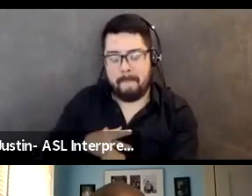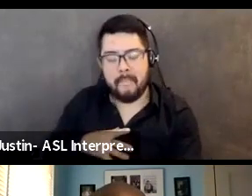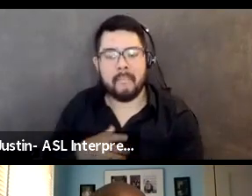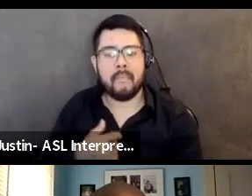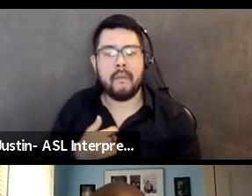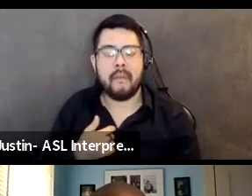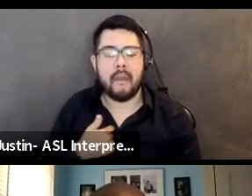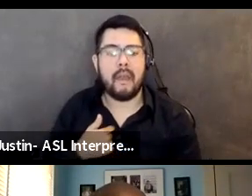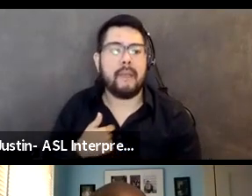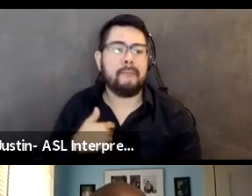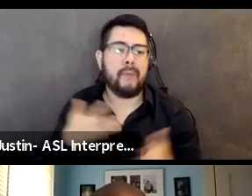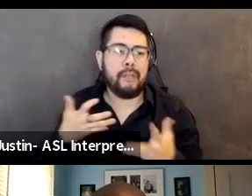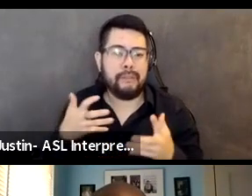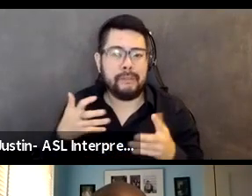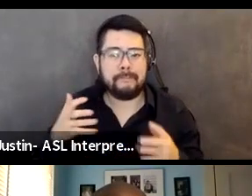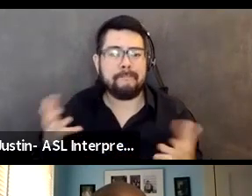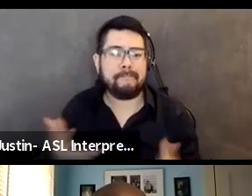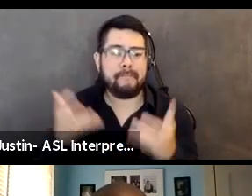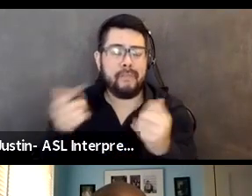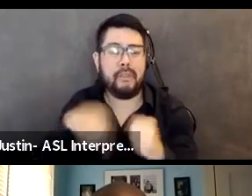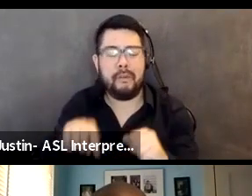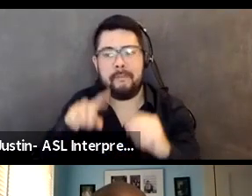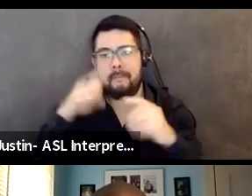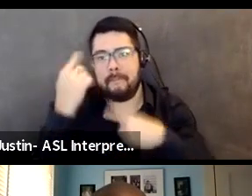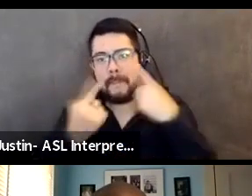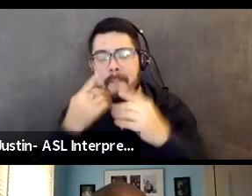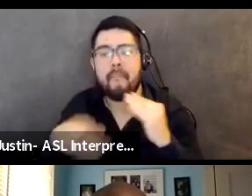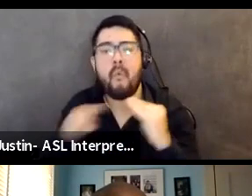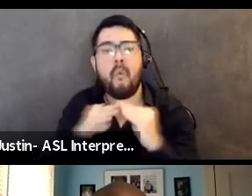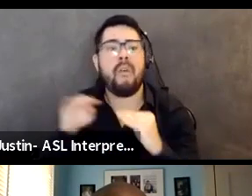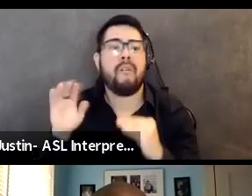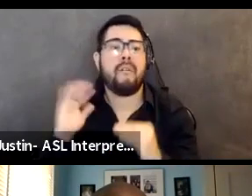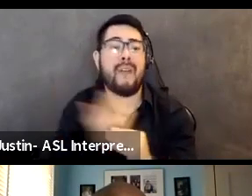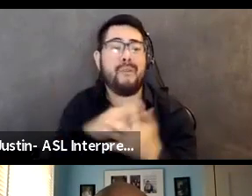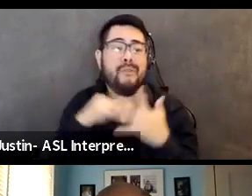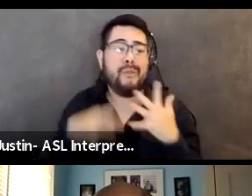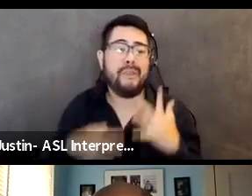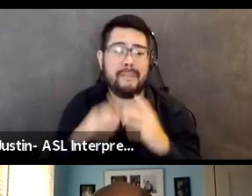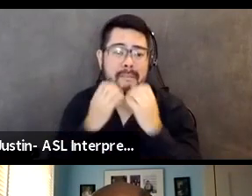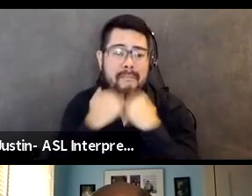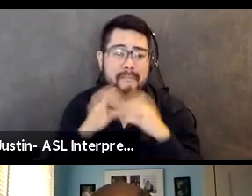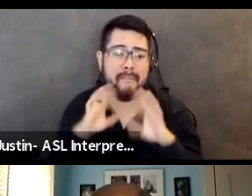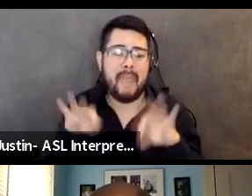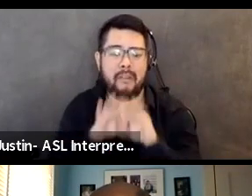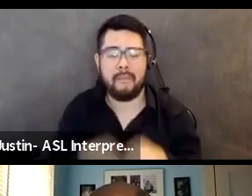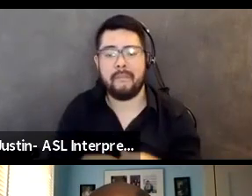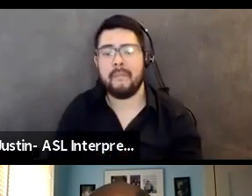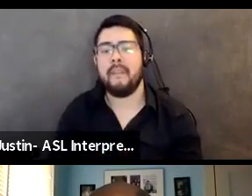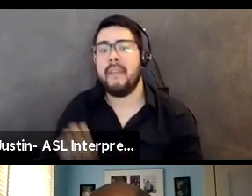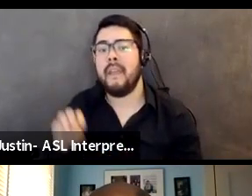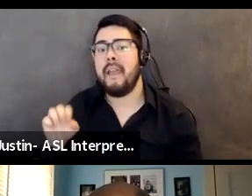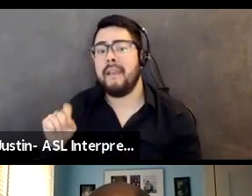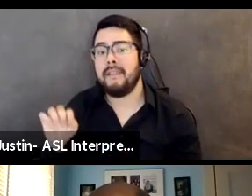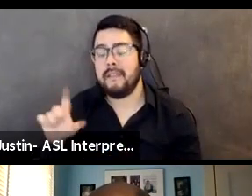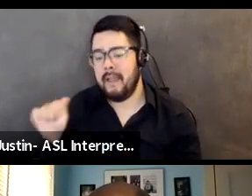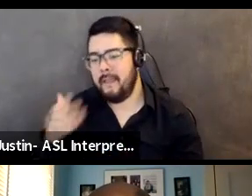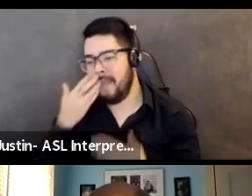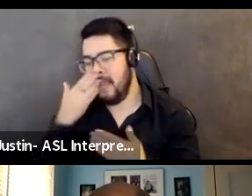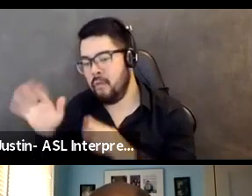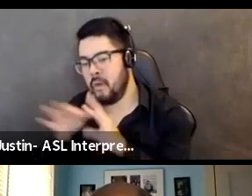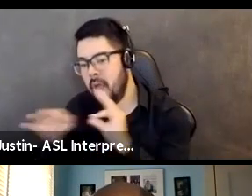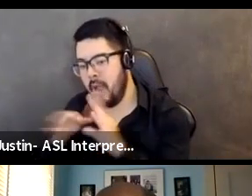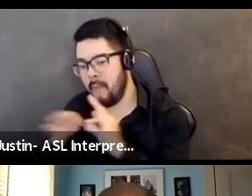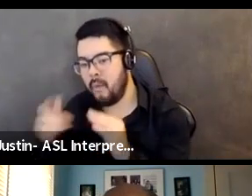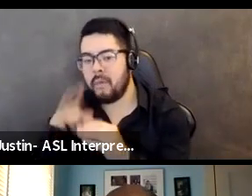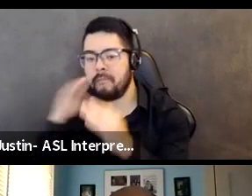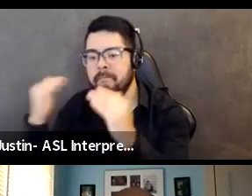implore you to consider this expansion these students matter thank you thank you for your comments mr president we'll continue with um